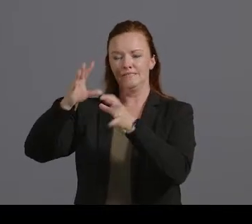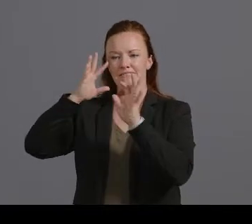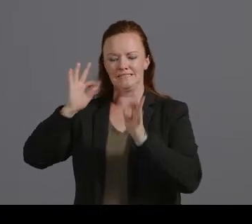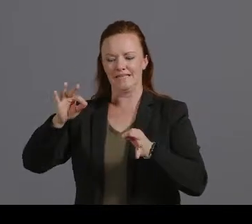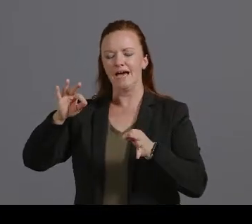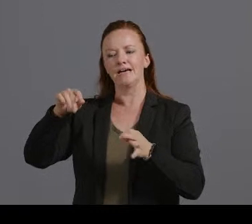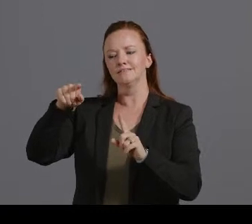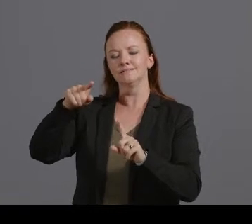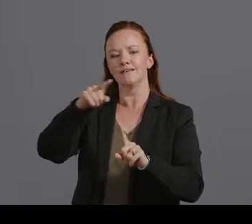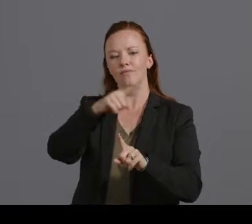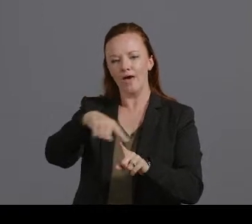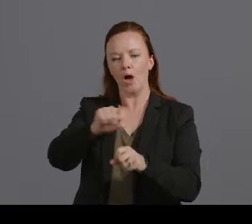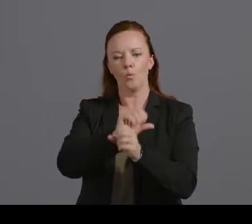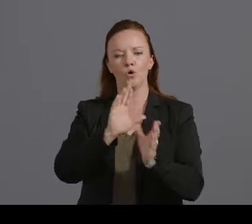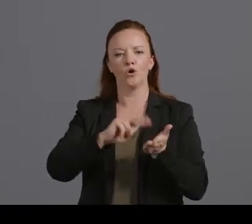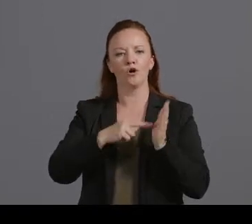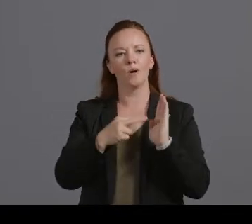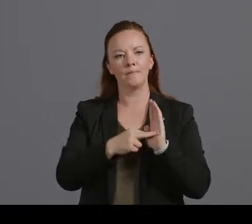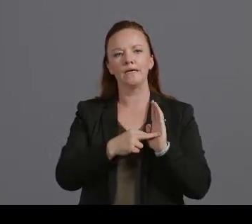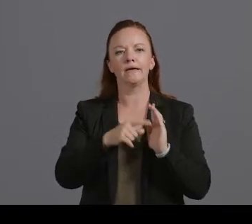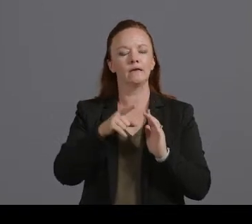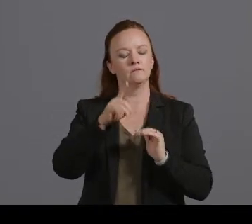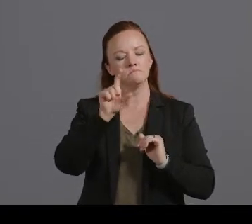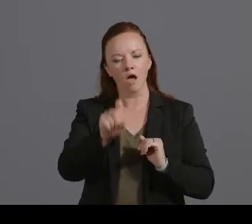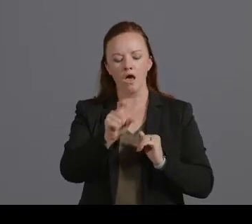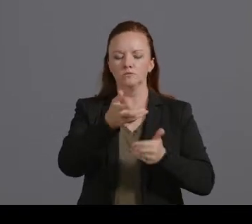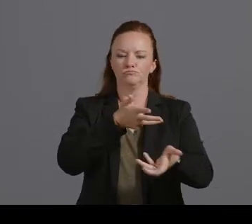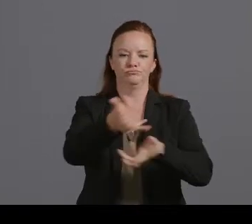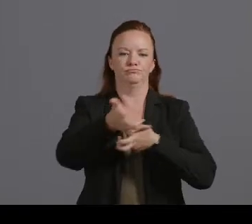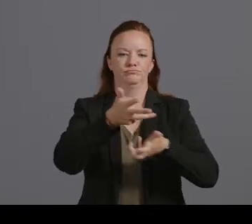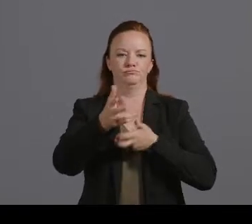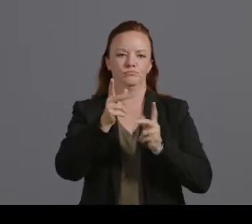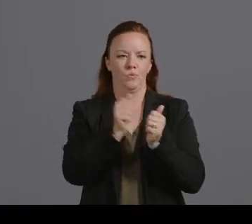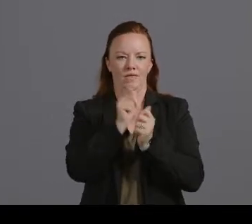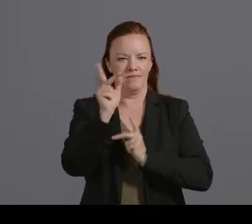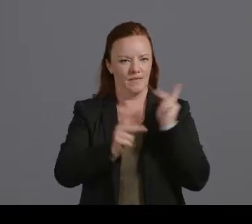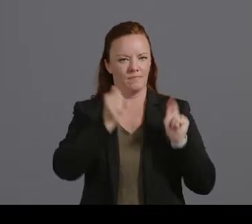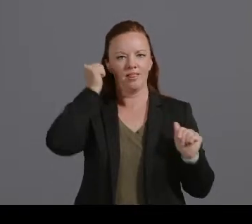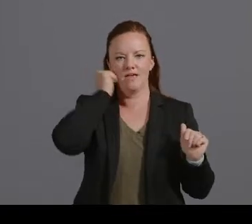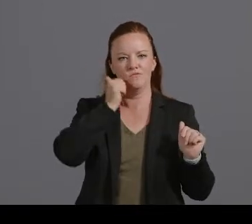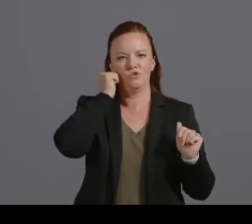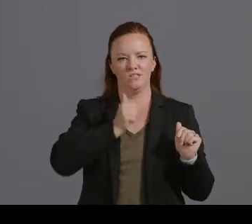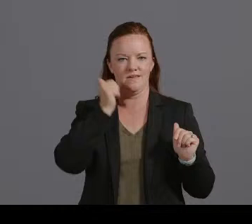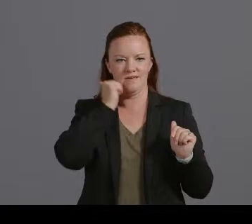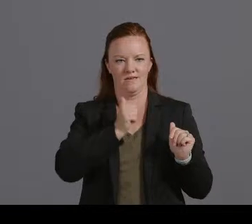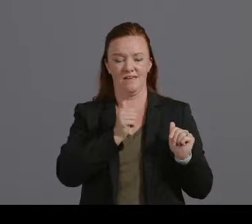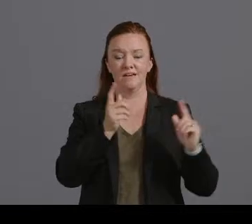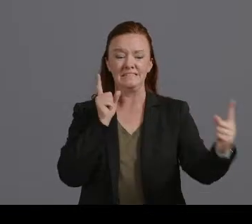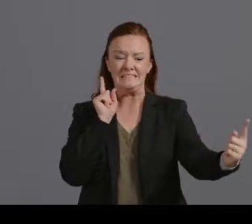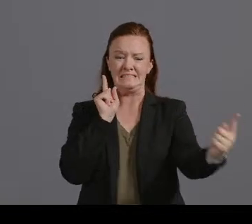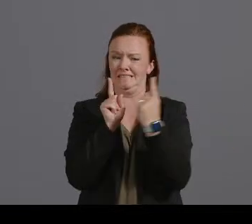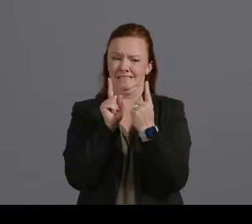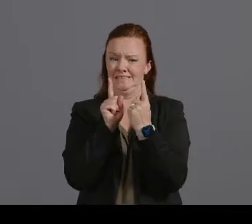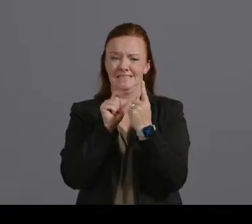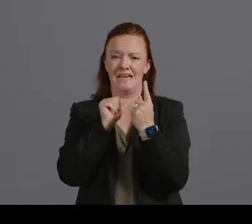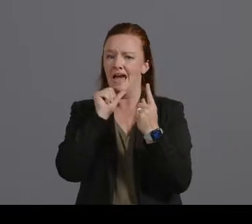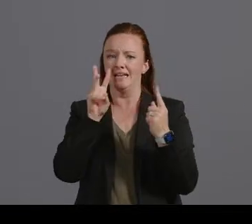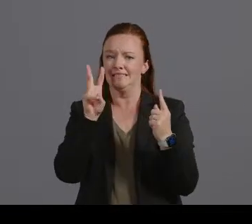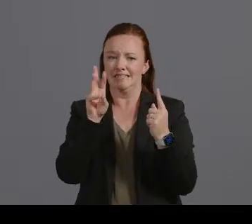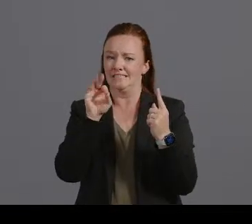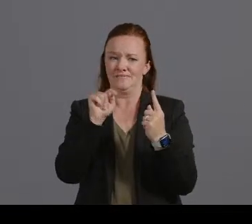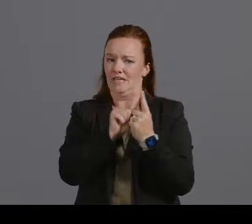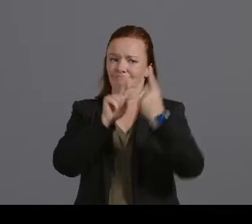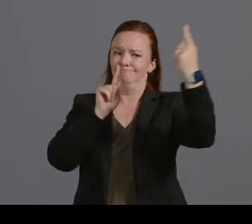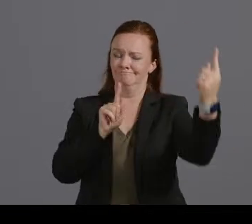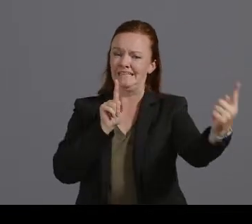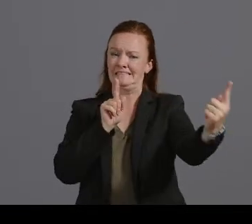for work-related exposure because their duties require them to be face-to-face with the public less than 6 feet or their coworkers.